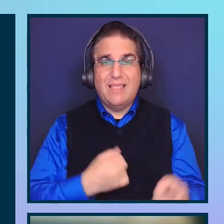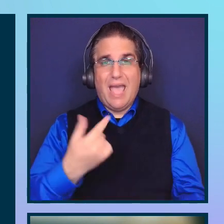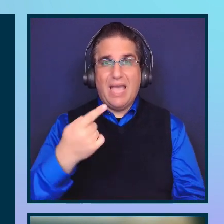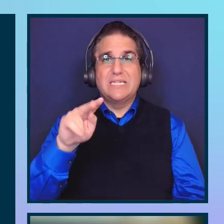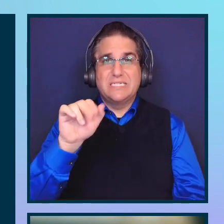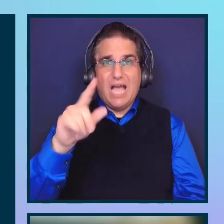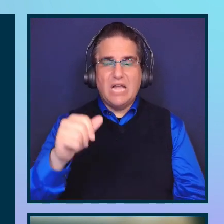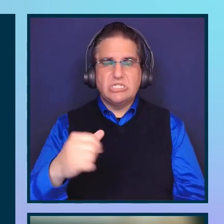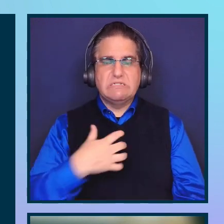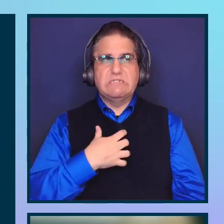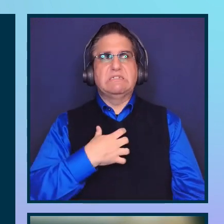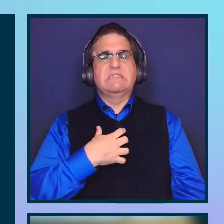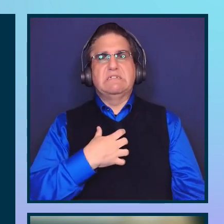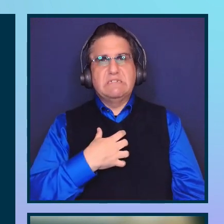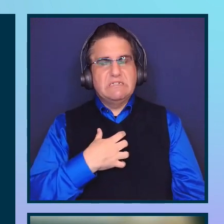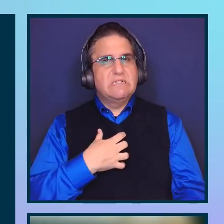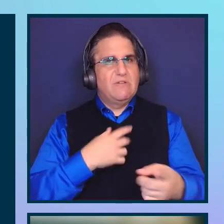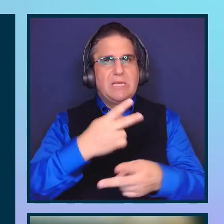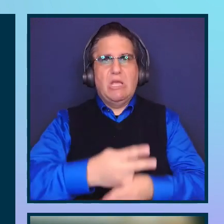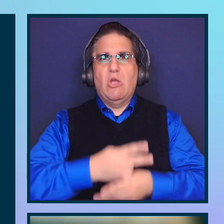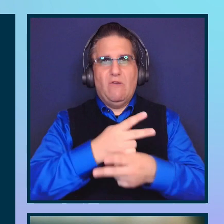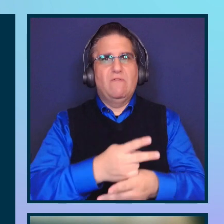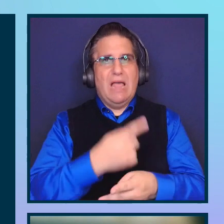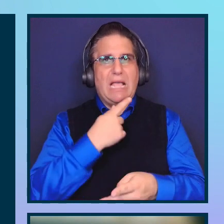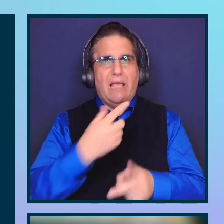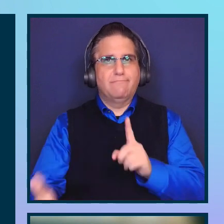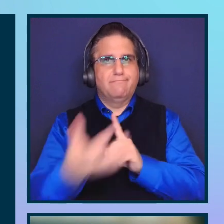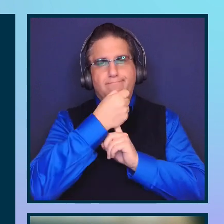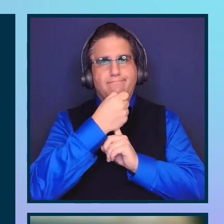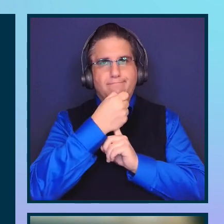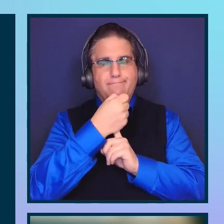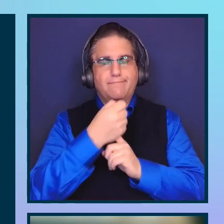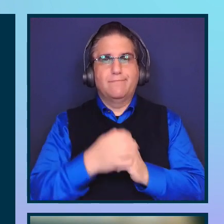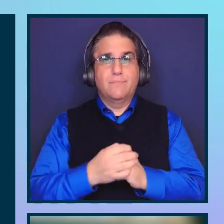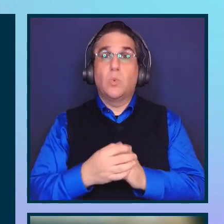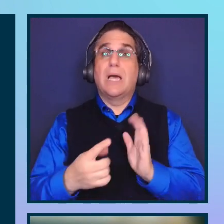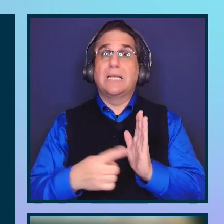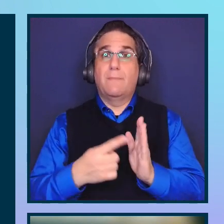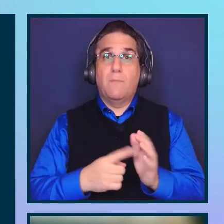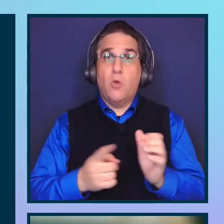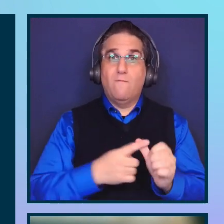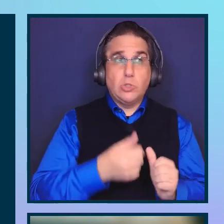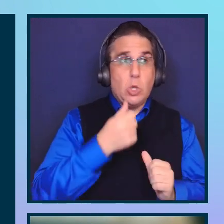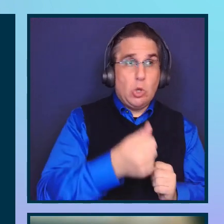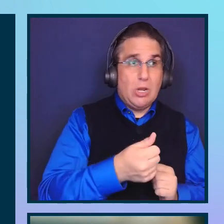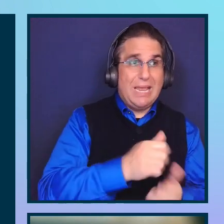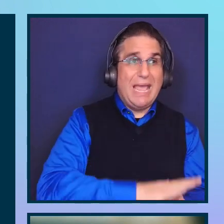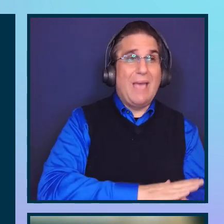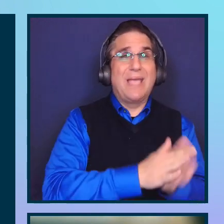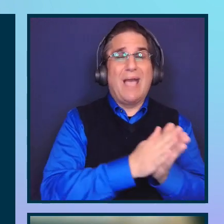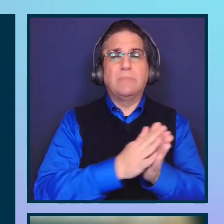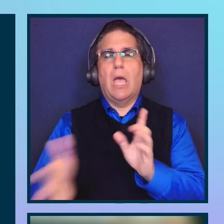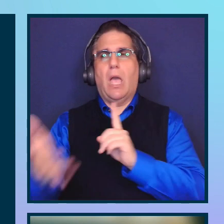them. And it is worth noting that a goodie can also become a gotcha very easily if it's not used